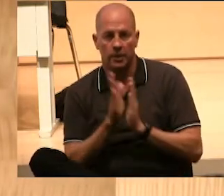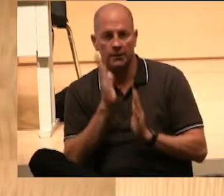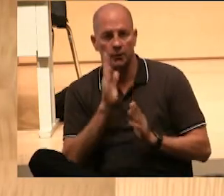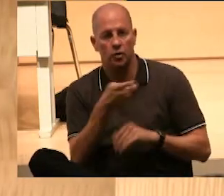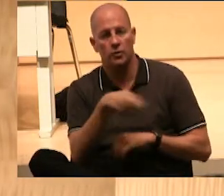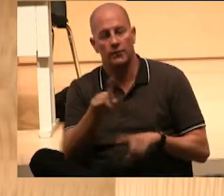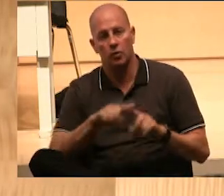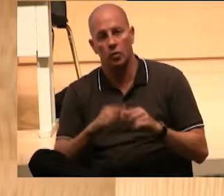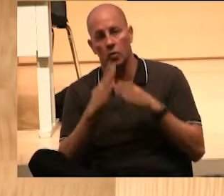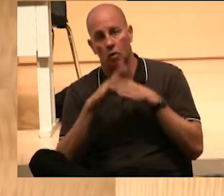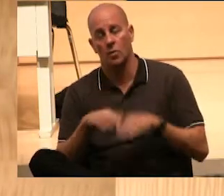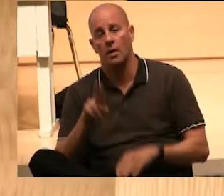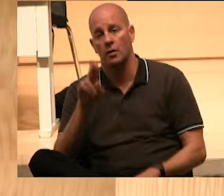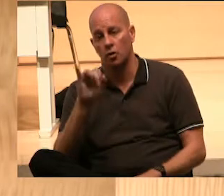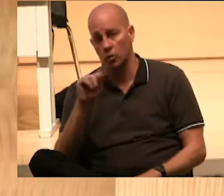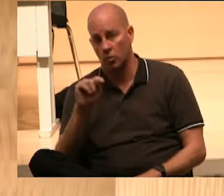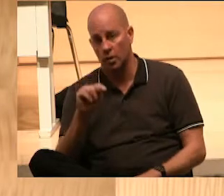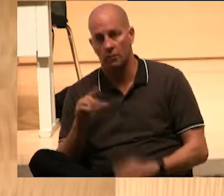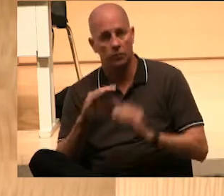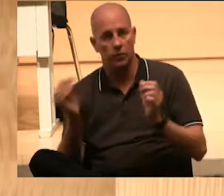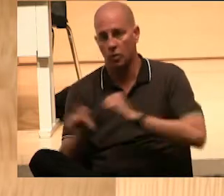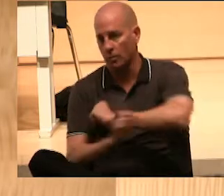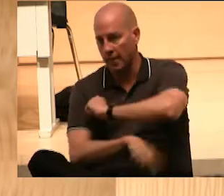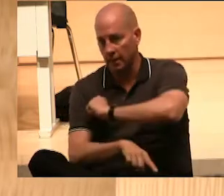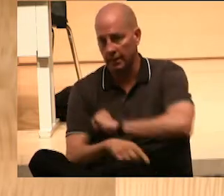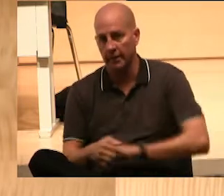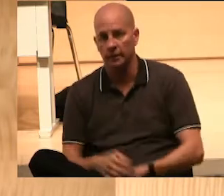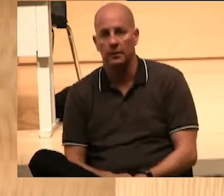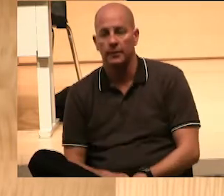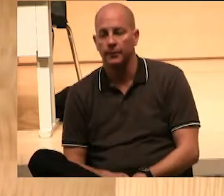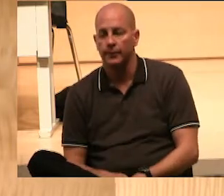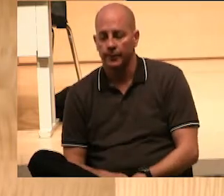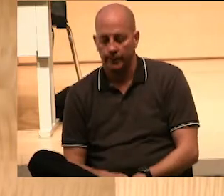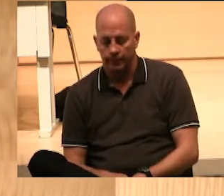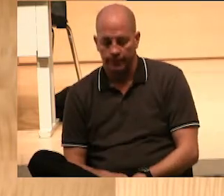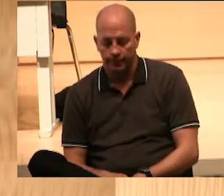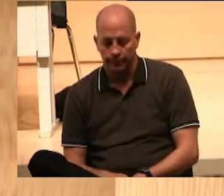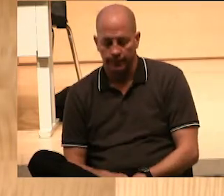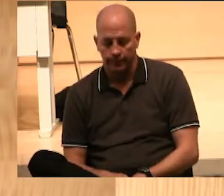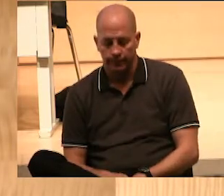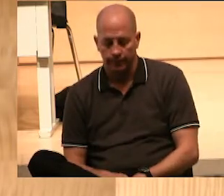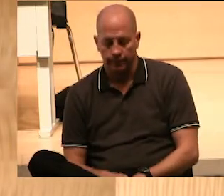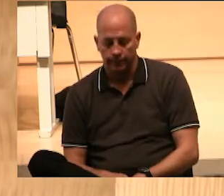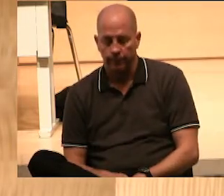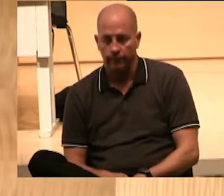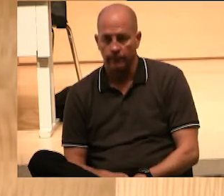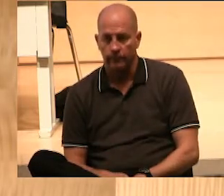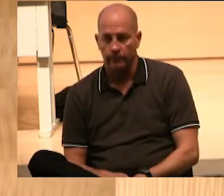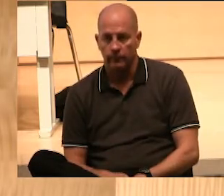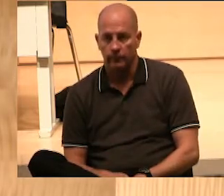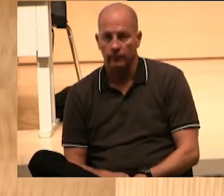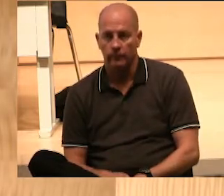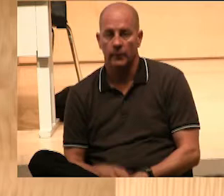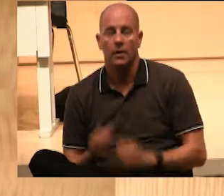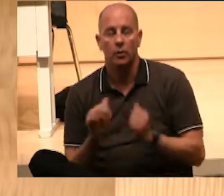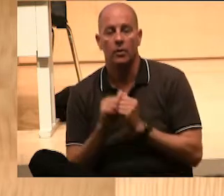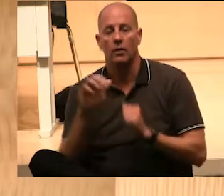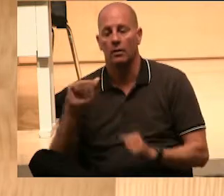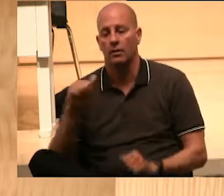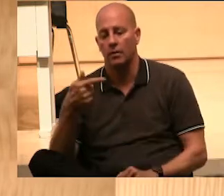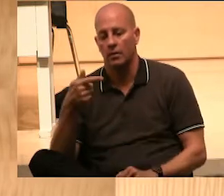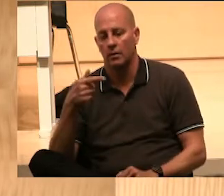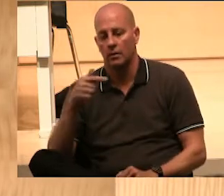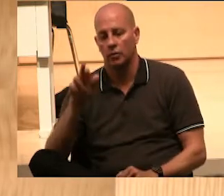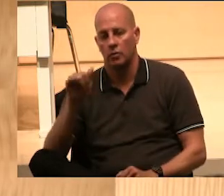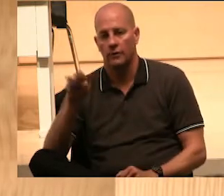quieter unit without any penalties or problems for breaking the lease. Someone, as I was saying, with agoraphobia, who has difficulty leaving